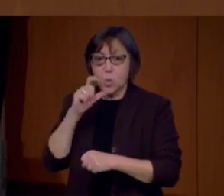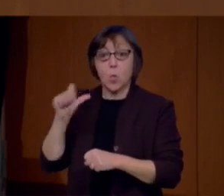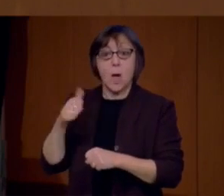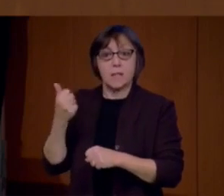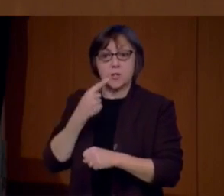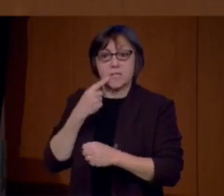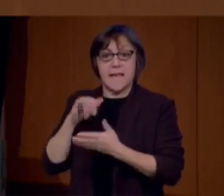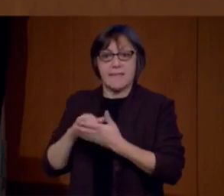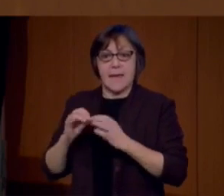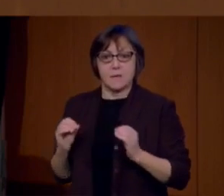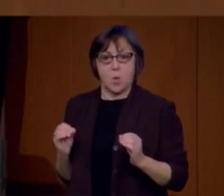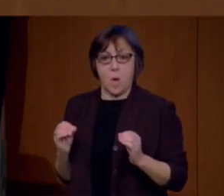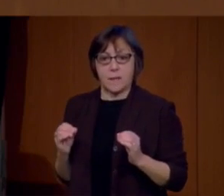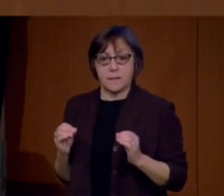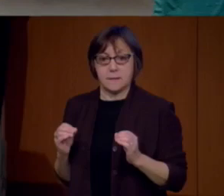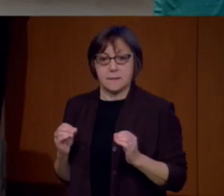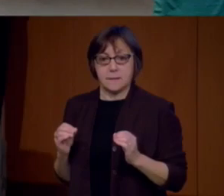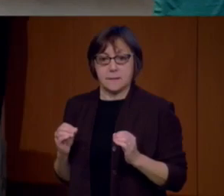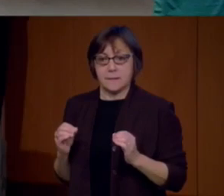that.